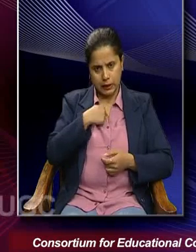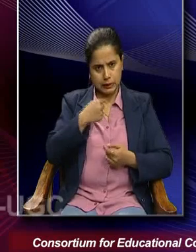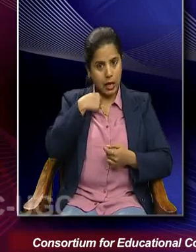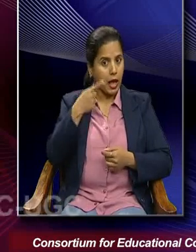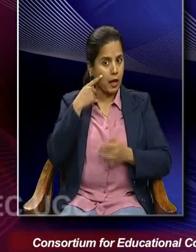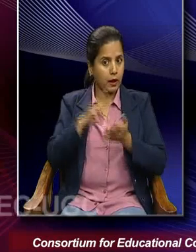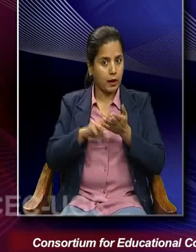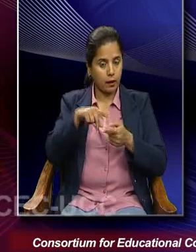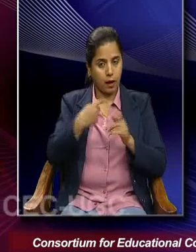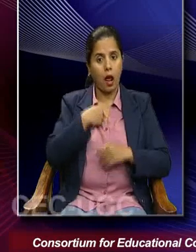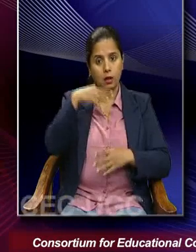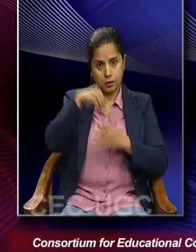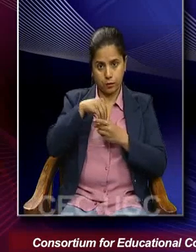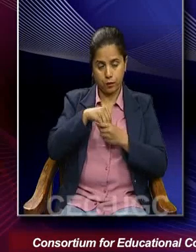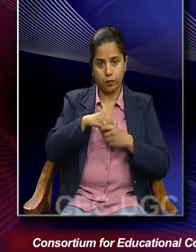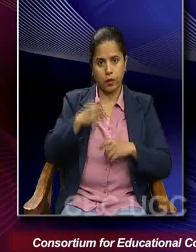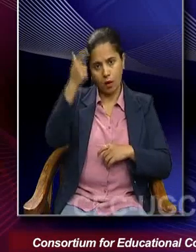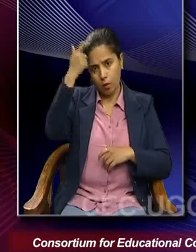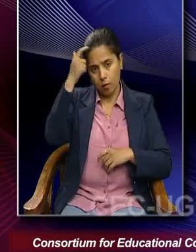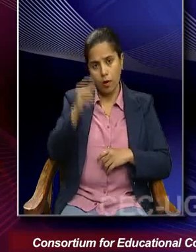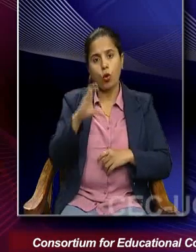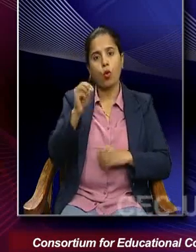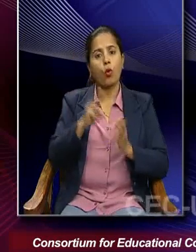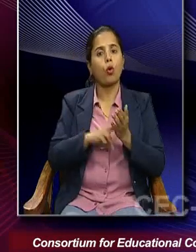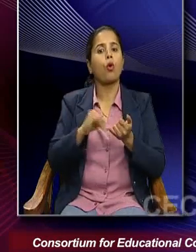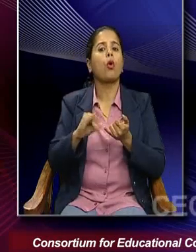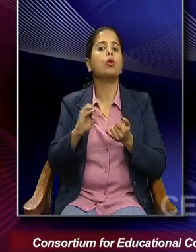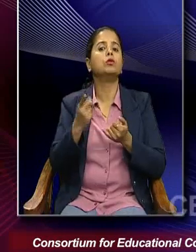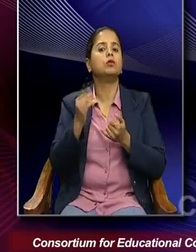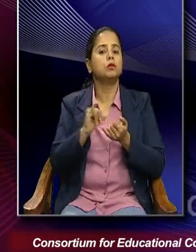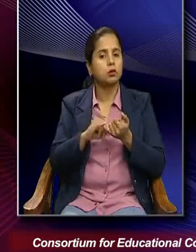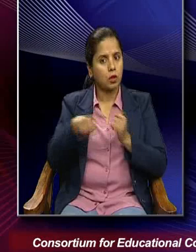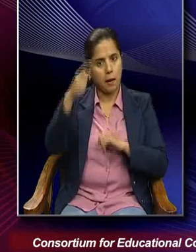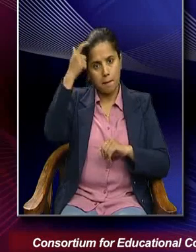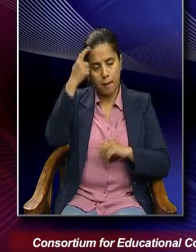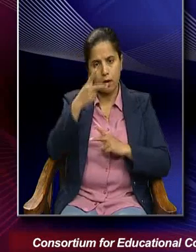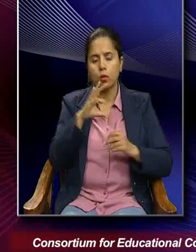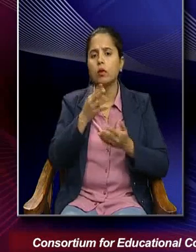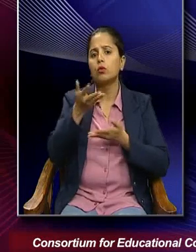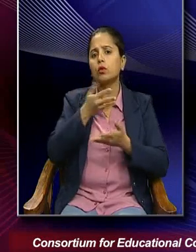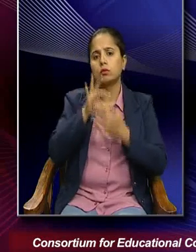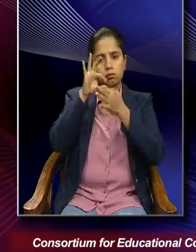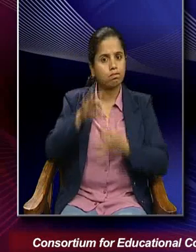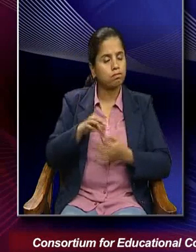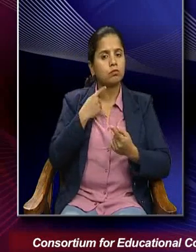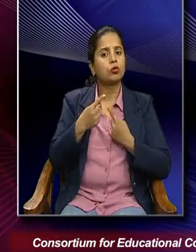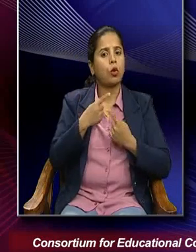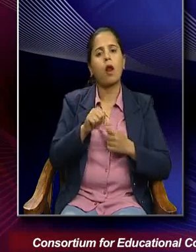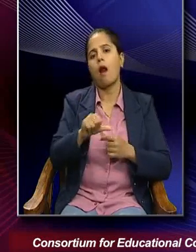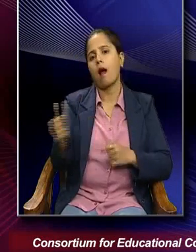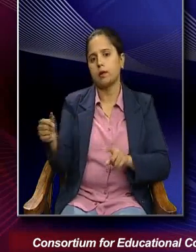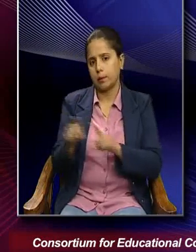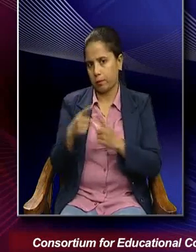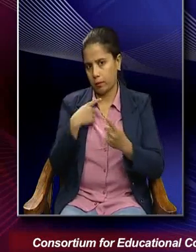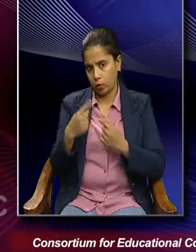self, conscious mind, and also interaction with others. Along